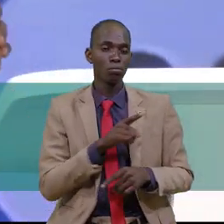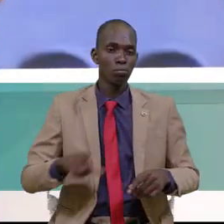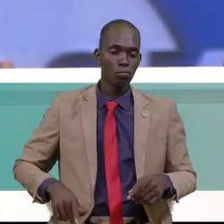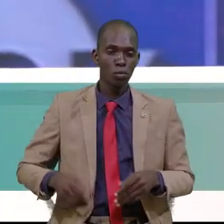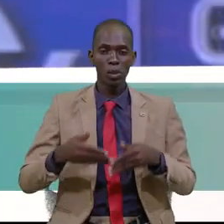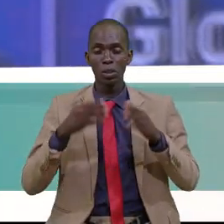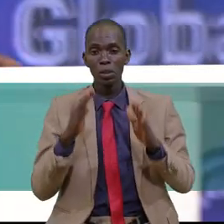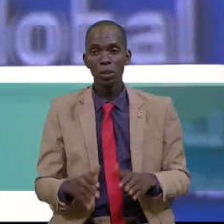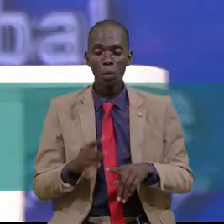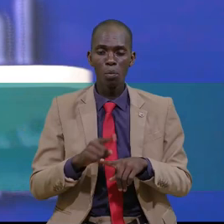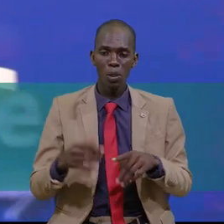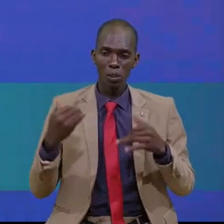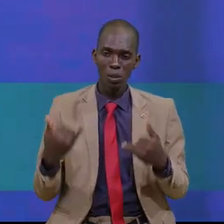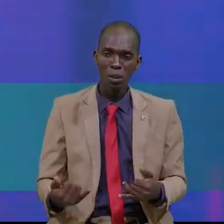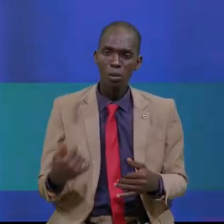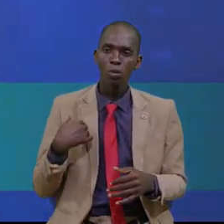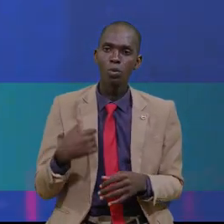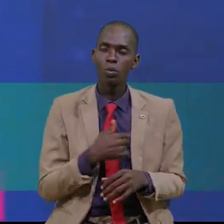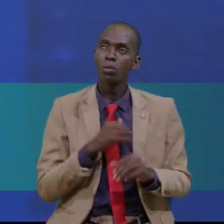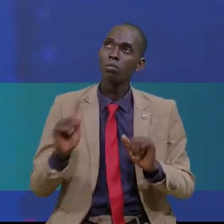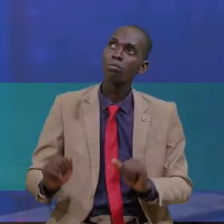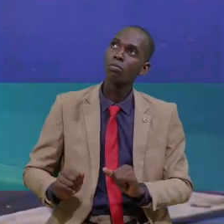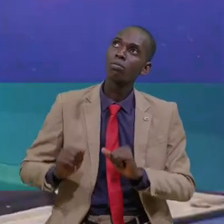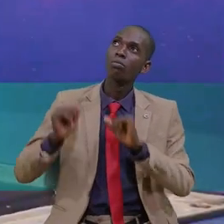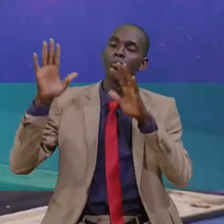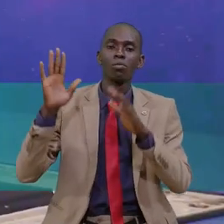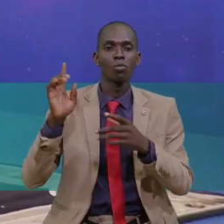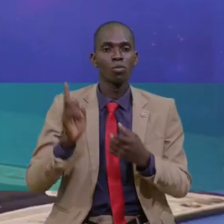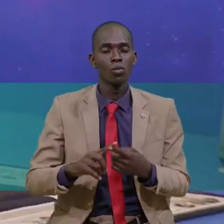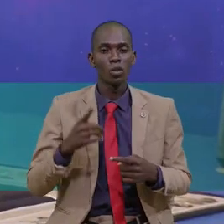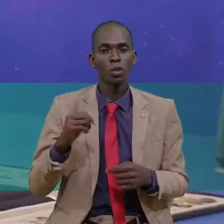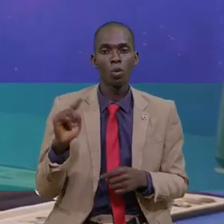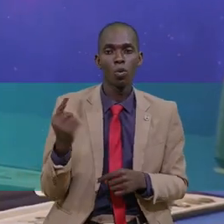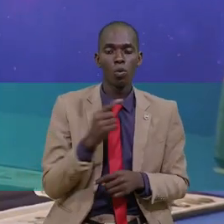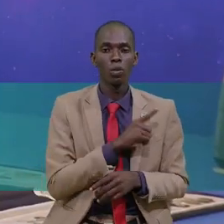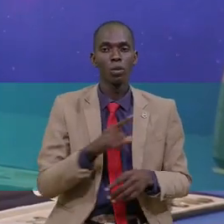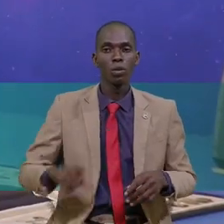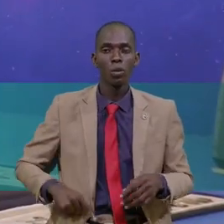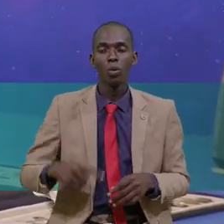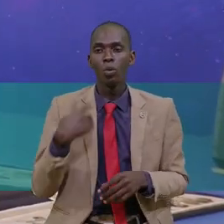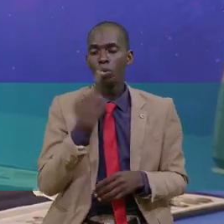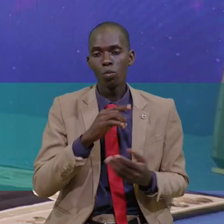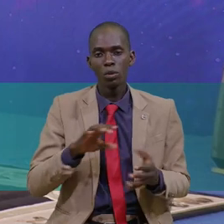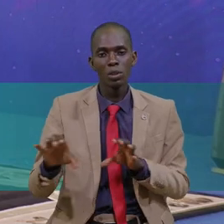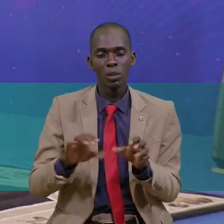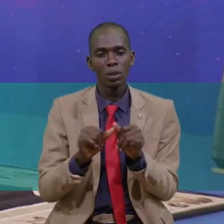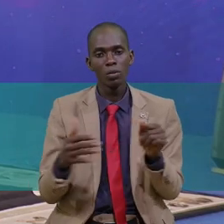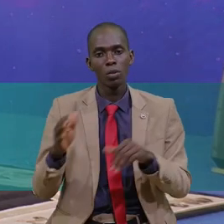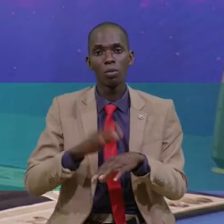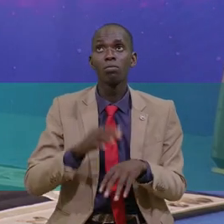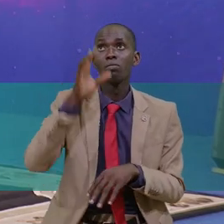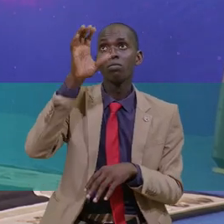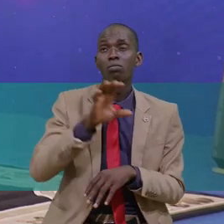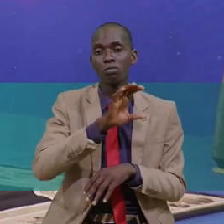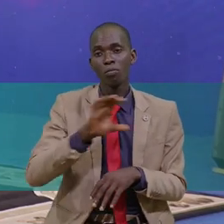And when you do that, what he did at Calvary, that he nullified, he